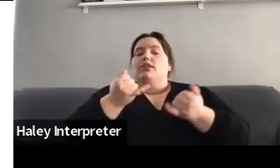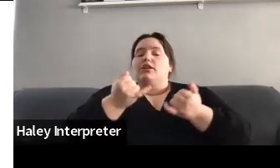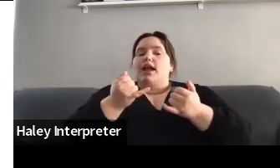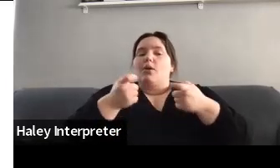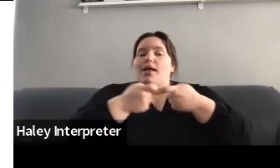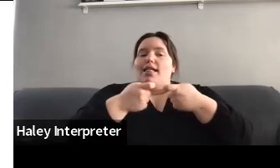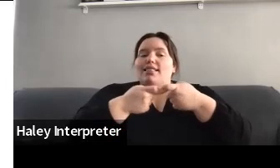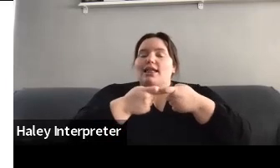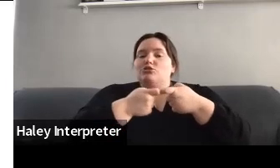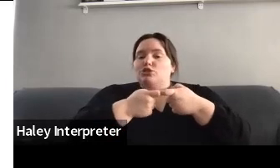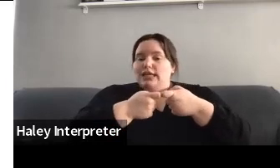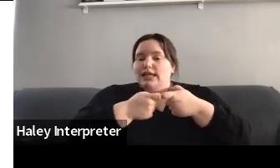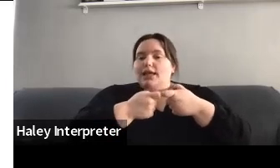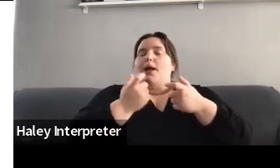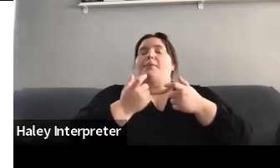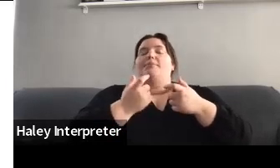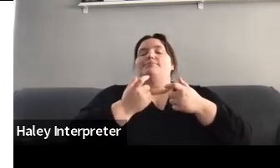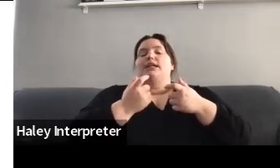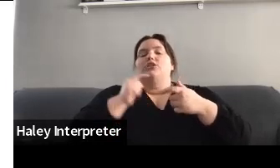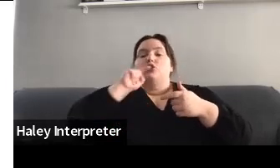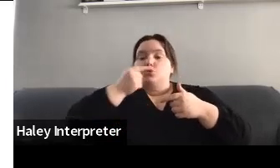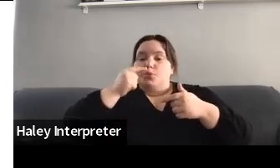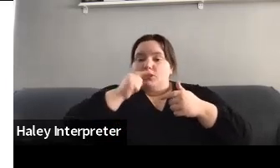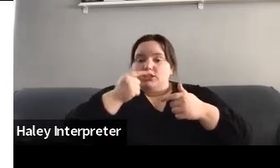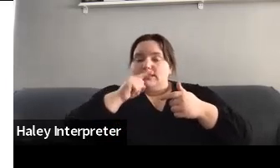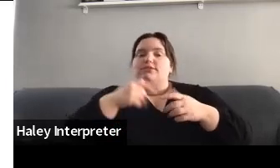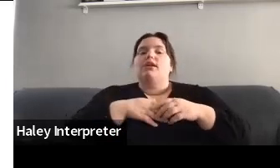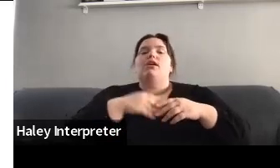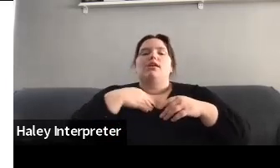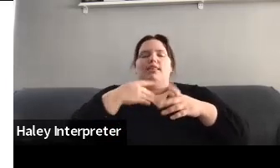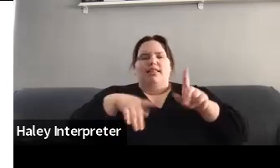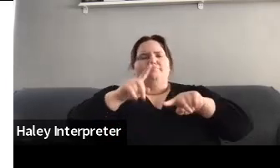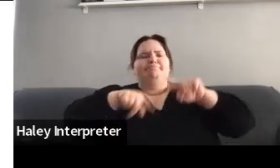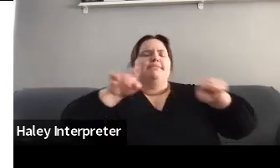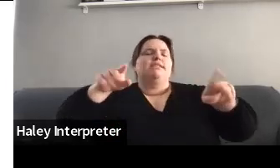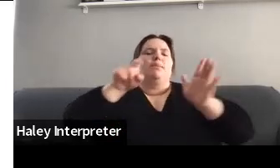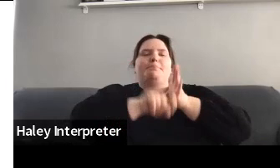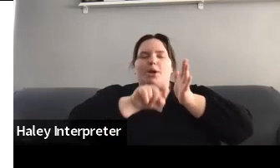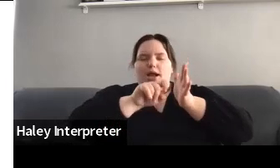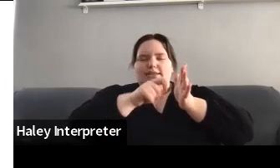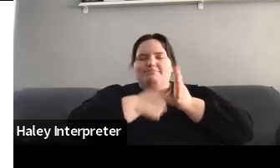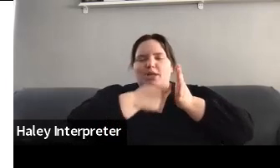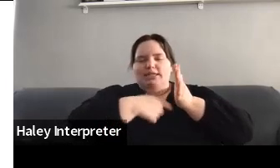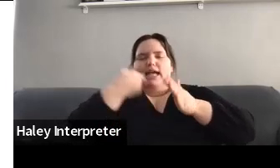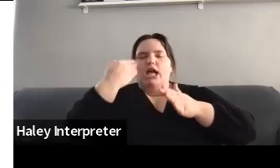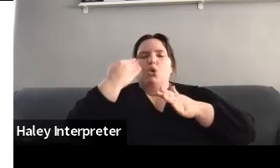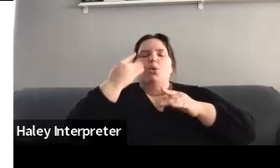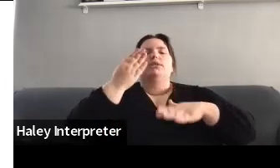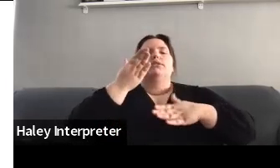um, that vary in price. One thing that I noticed about the ones that are a little bit more costly is that they